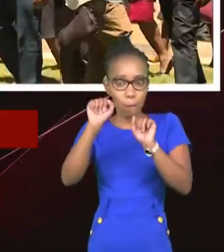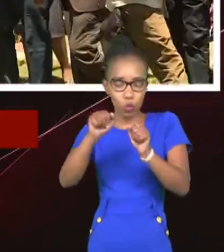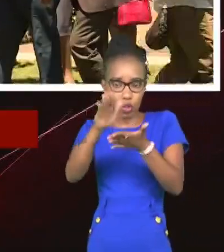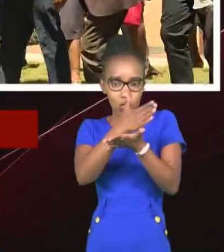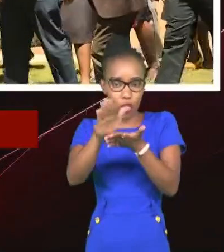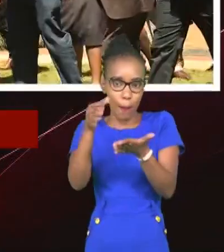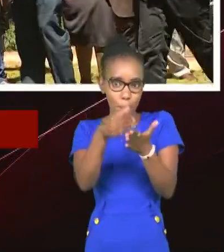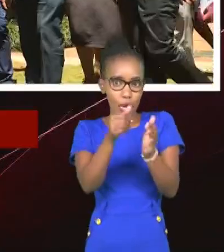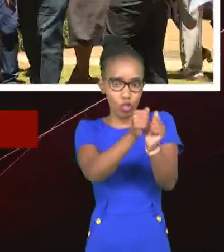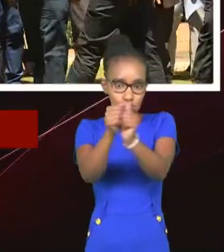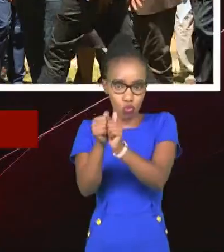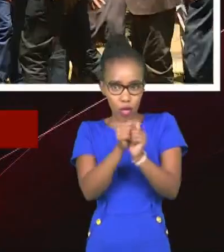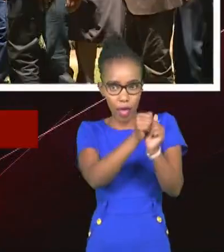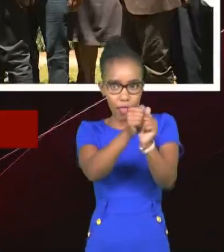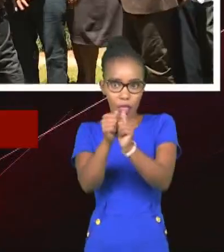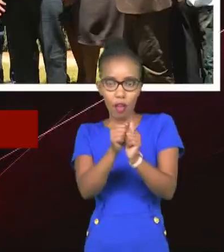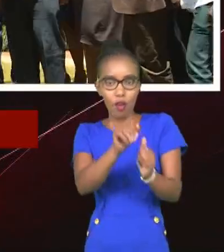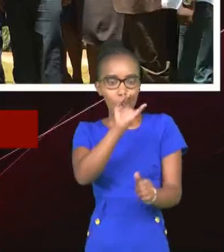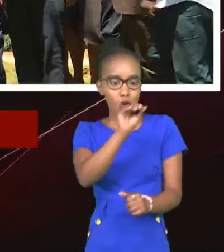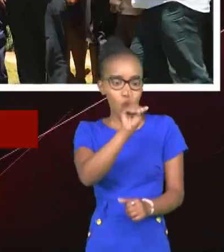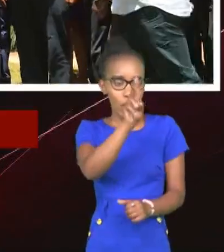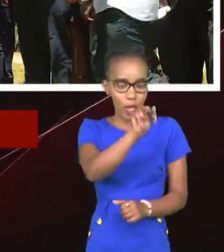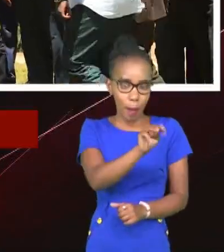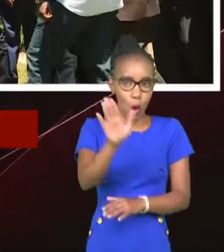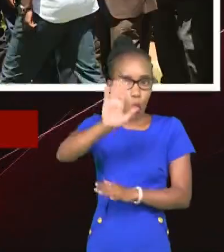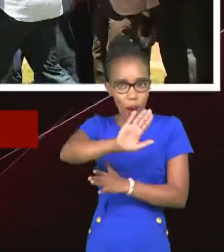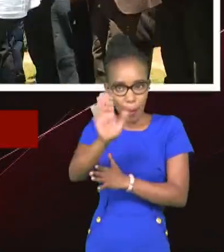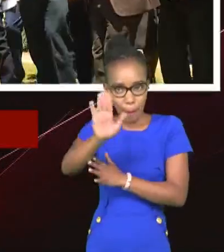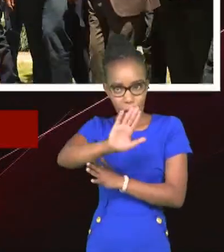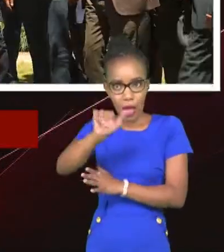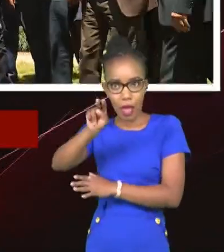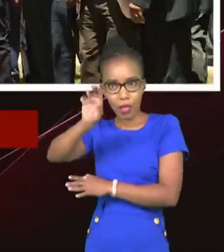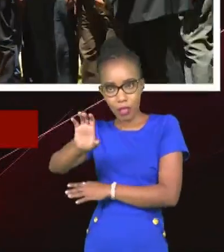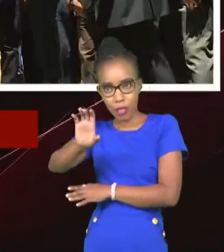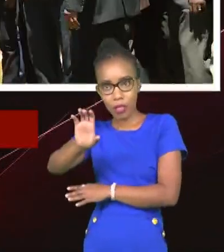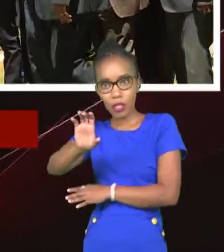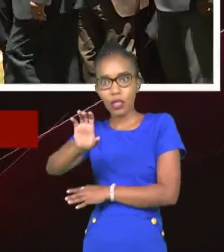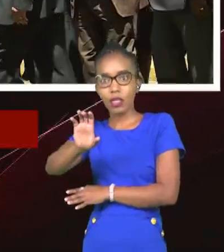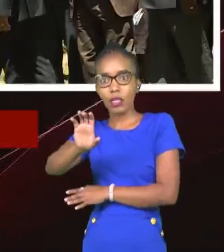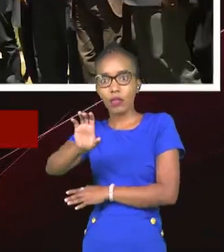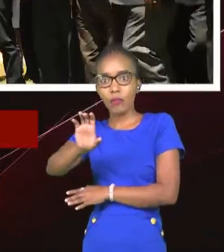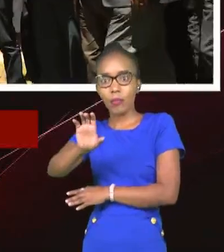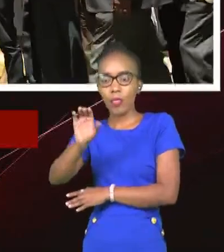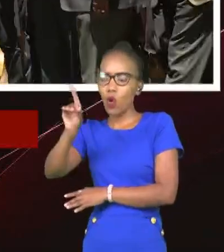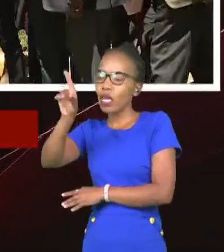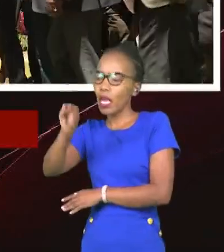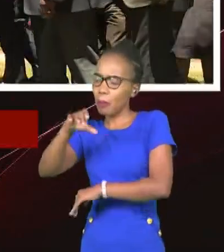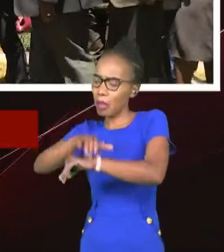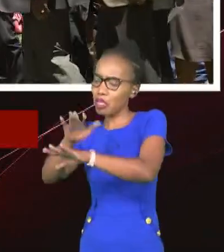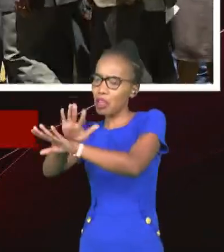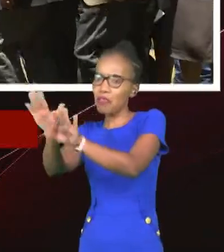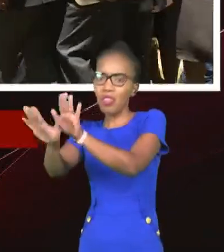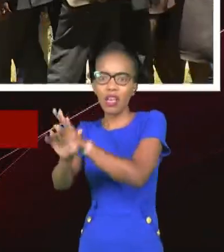together for NASA, for ODM, Wiper, ANC. ODM took Kenya. The whole opposition. The ODM took everything.